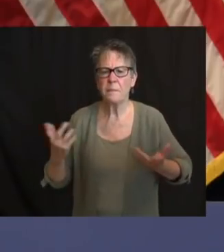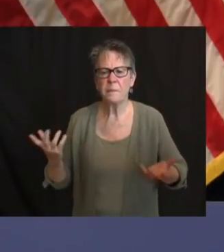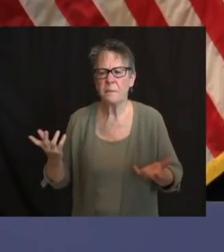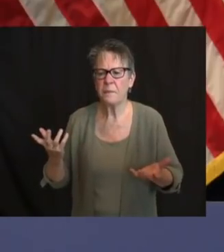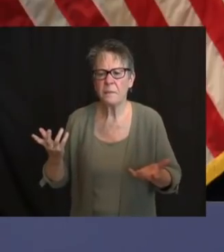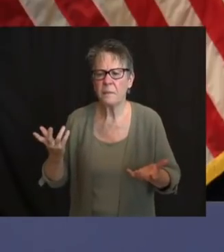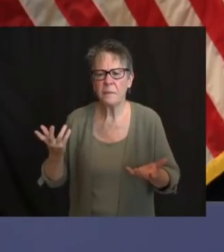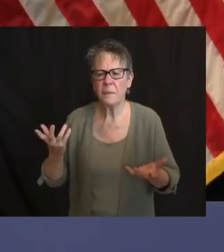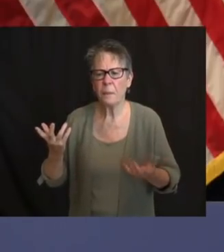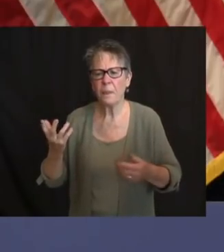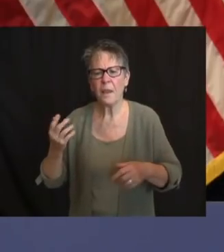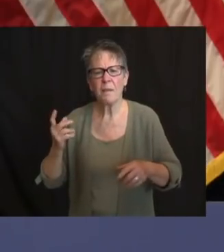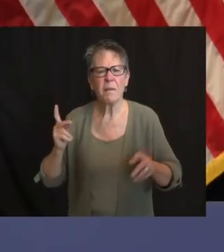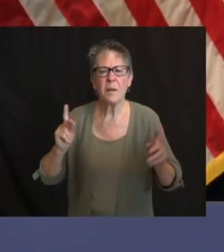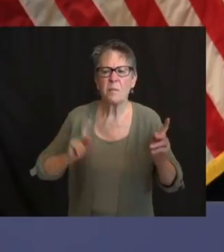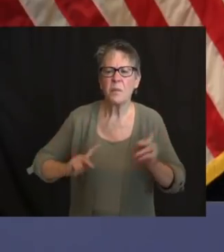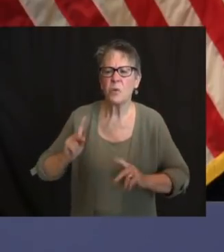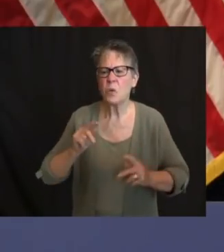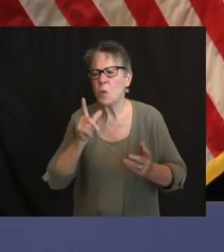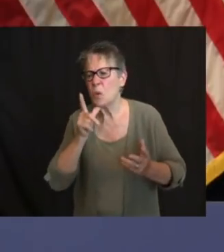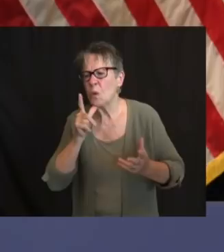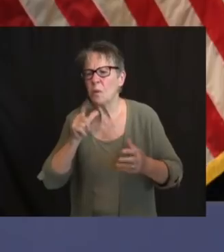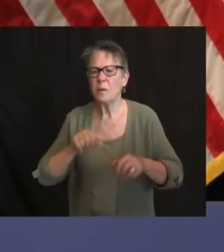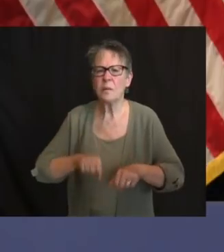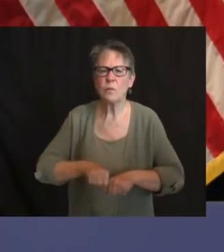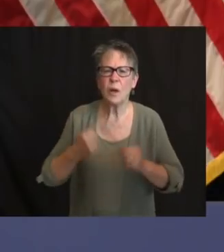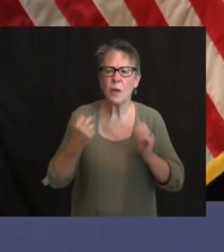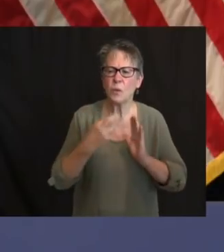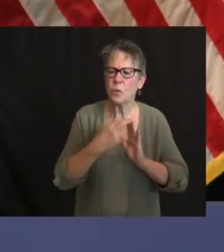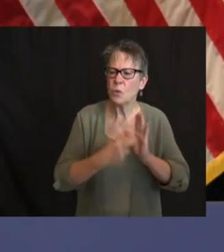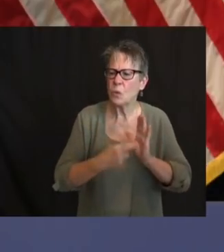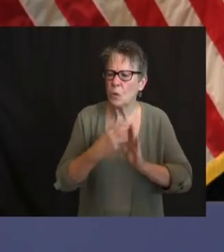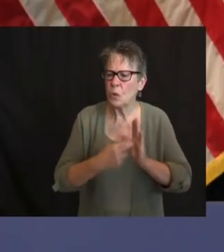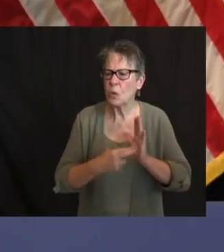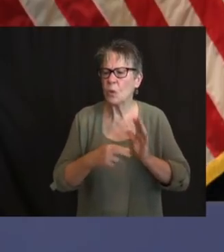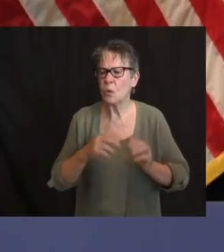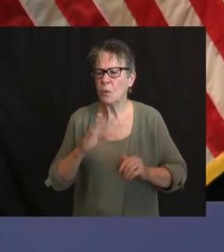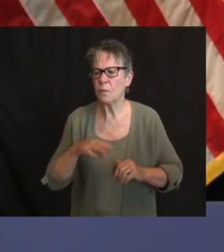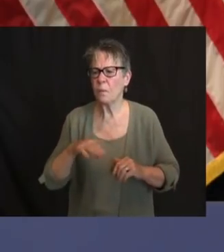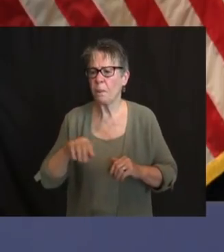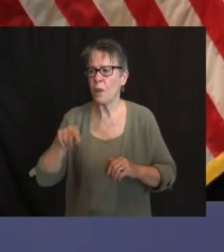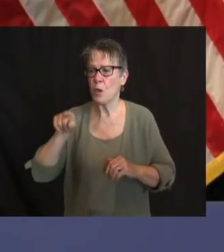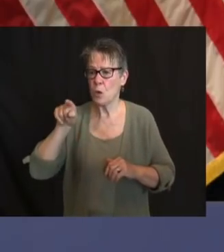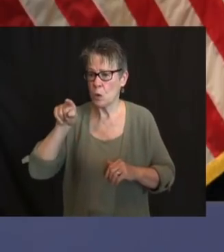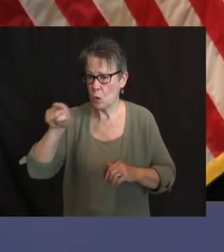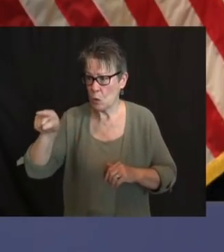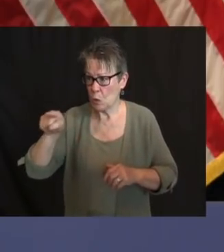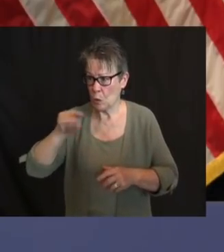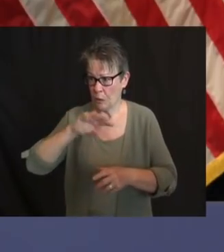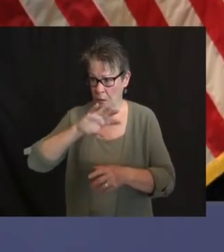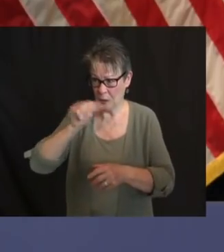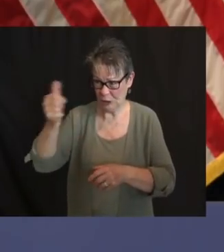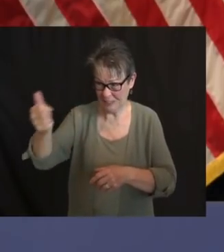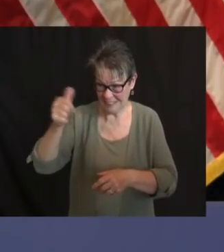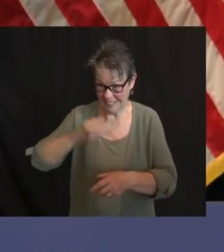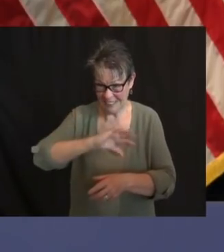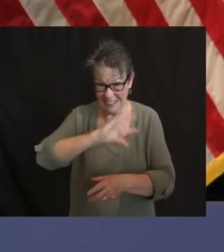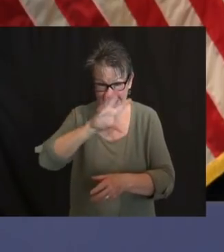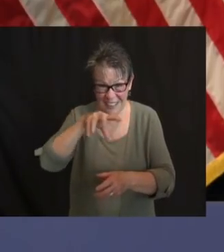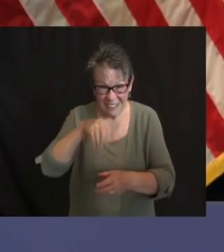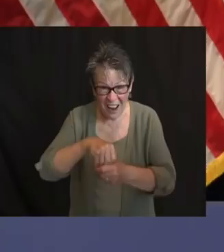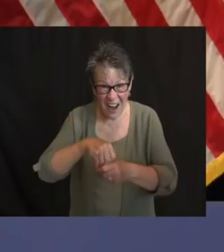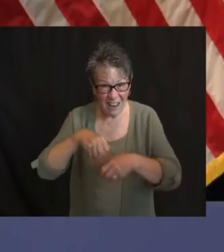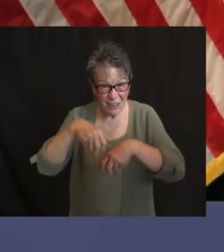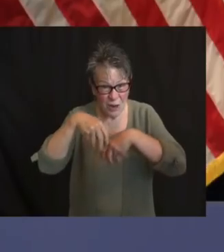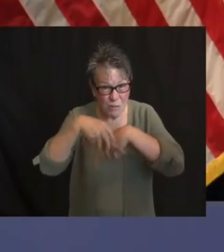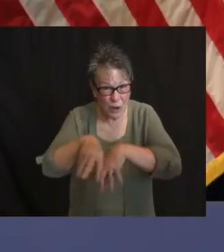you participated in rallies this weekend. Would you consider that? And then two from Dan Munoz. What are the legal consequences if someone refuses to cooperate with a contact